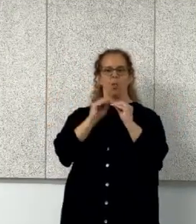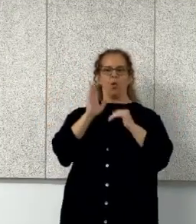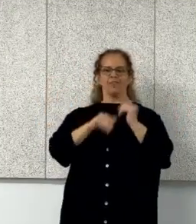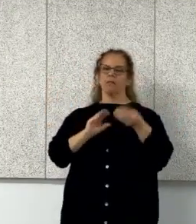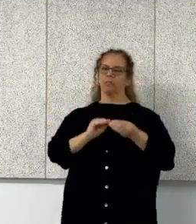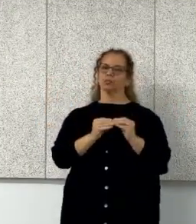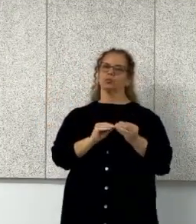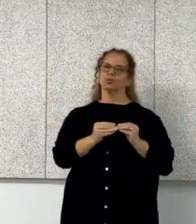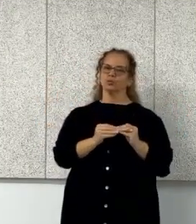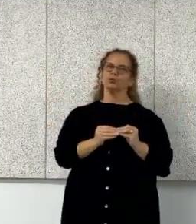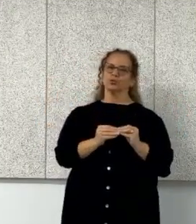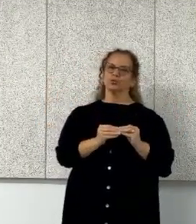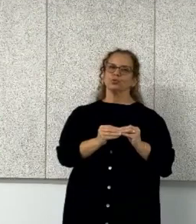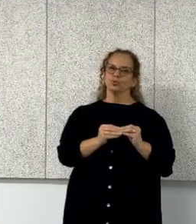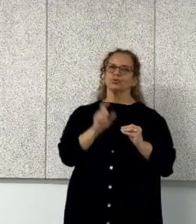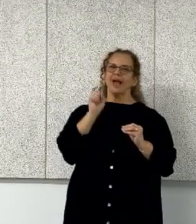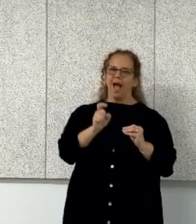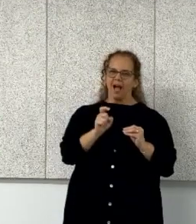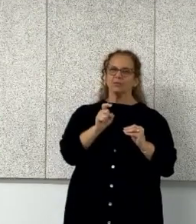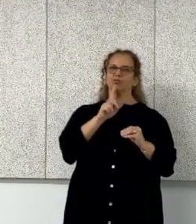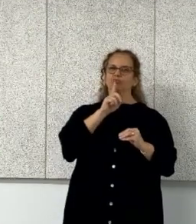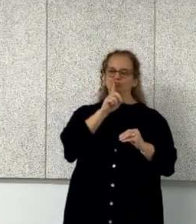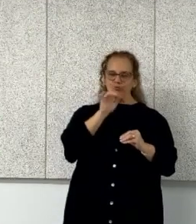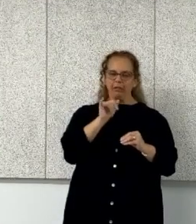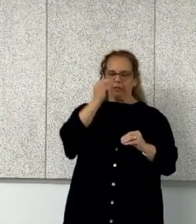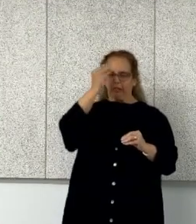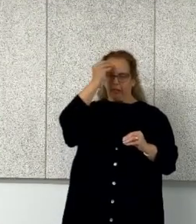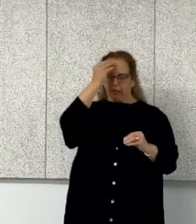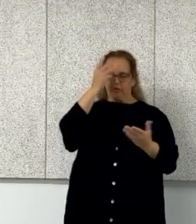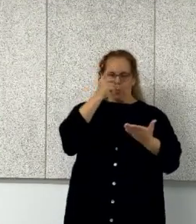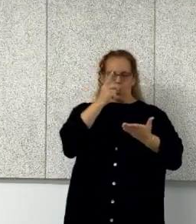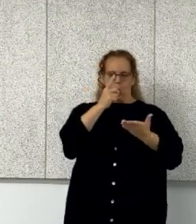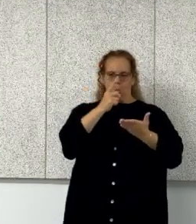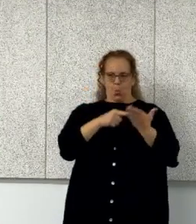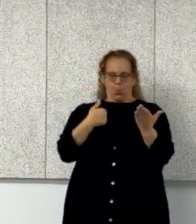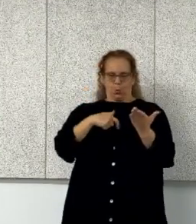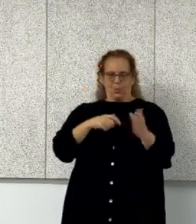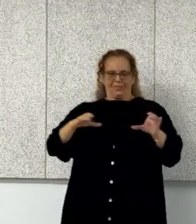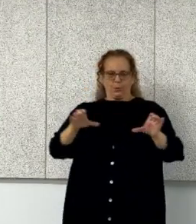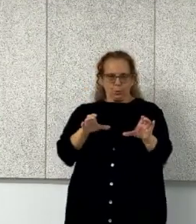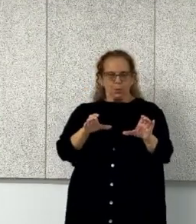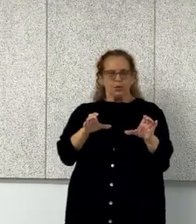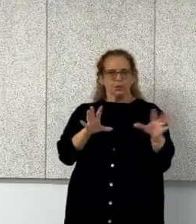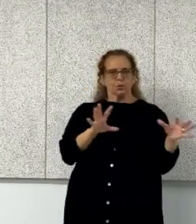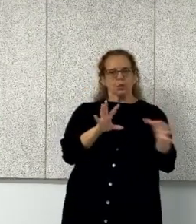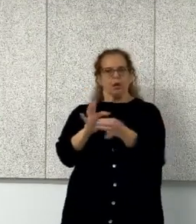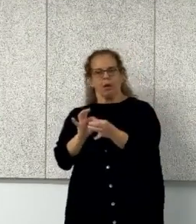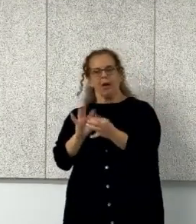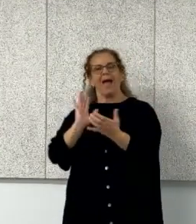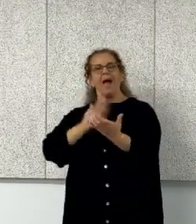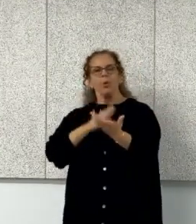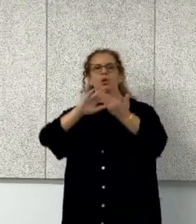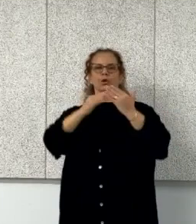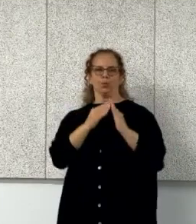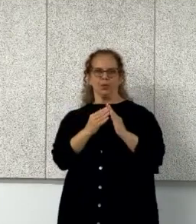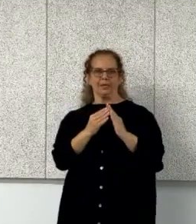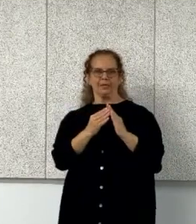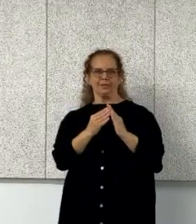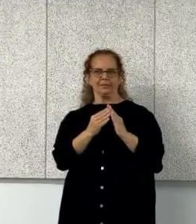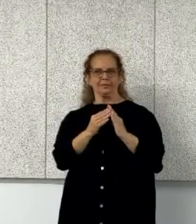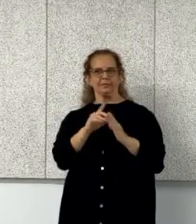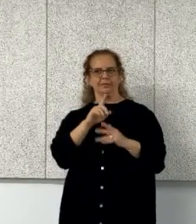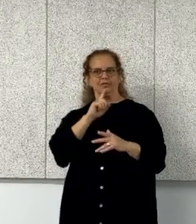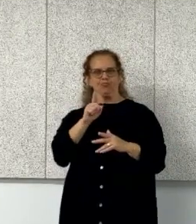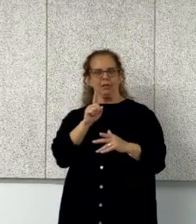and into specifically what are we doing to maintain relevance within our communities and make the case for why people should support us even